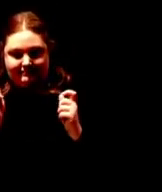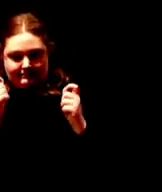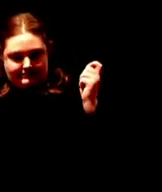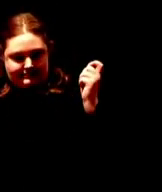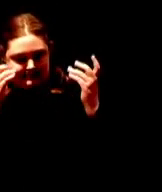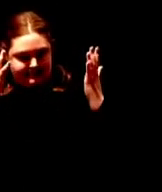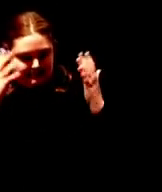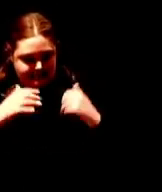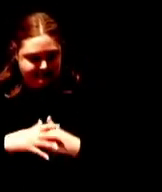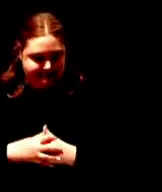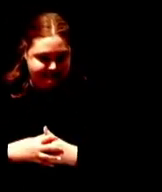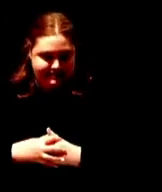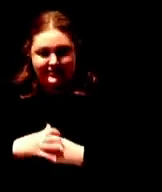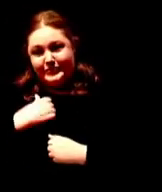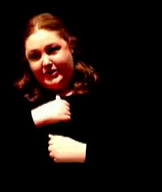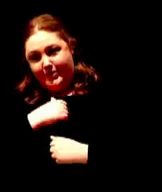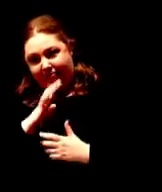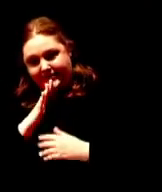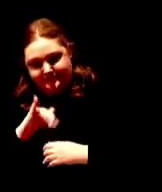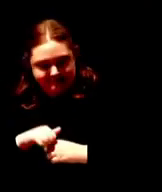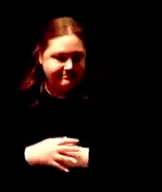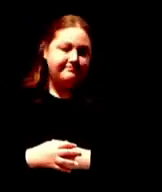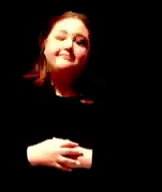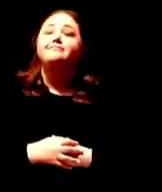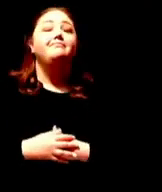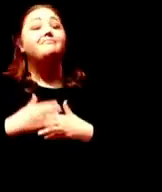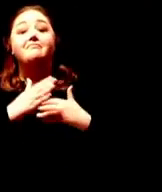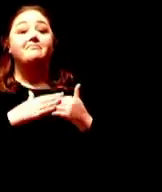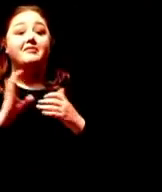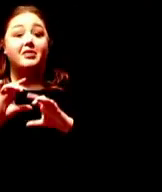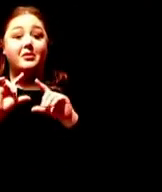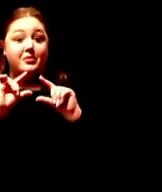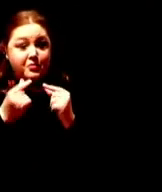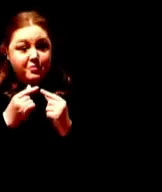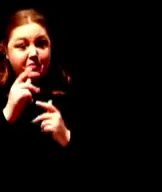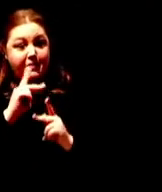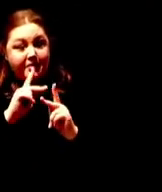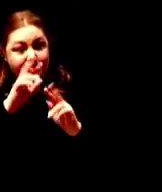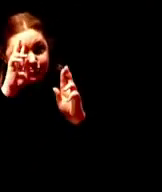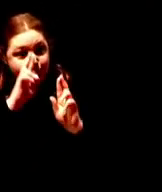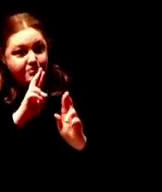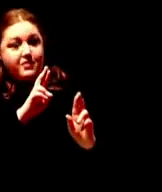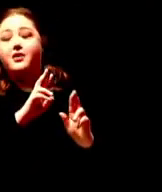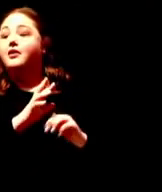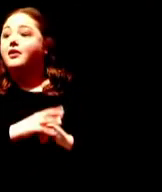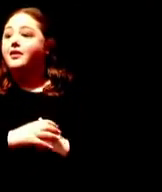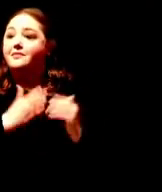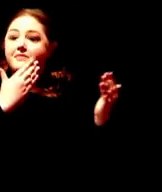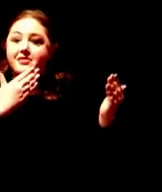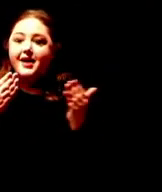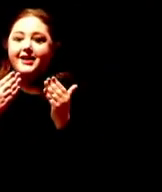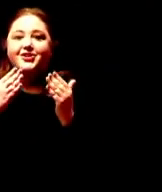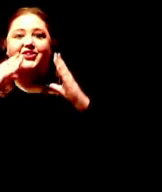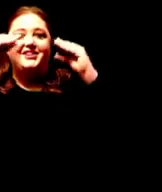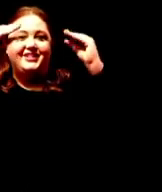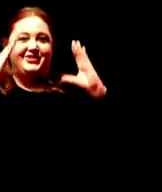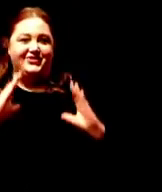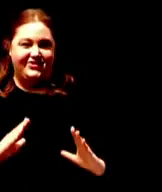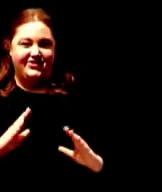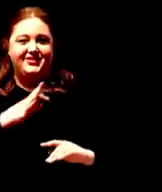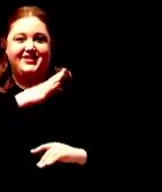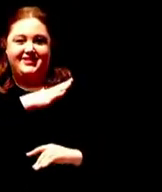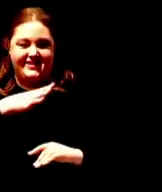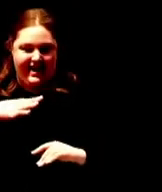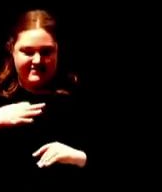celebrations, right? Fundraisers, sorry about that. Another group of people that deserve recognition and many thanks are all the teachers and